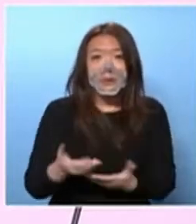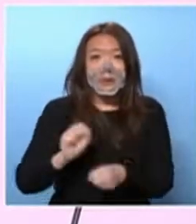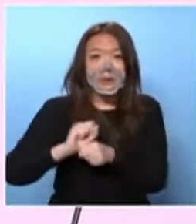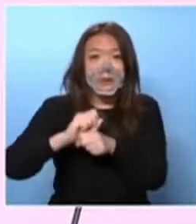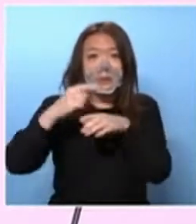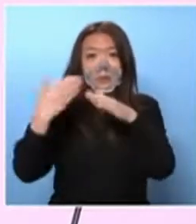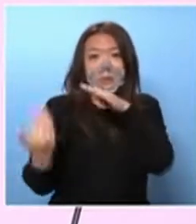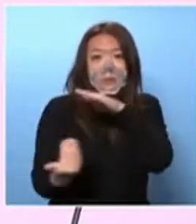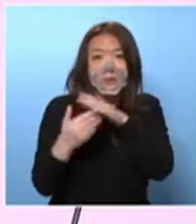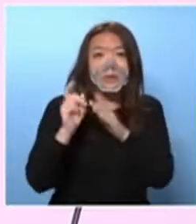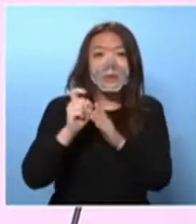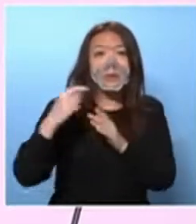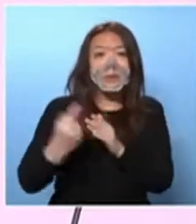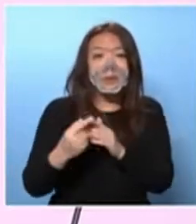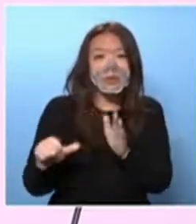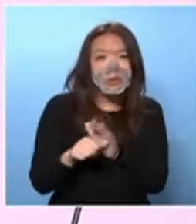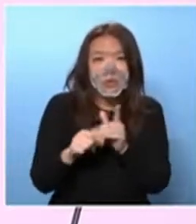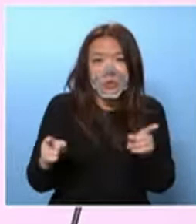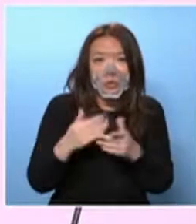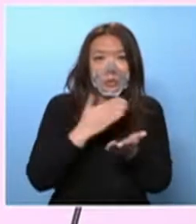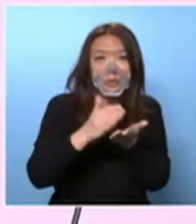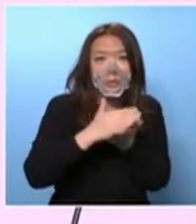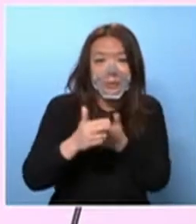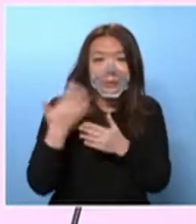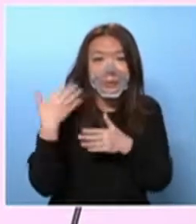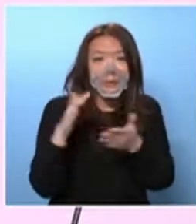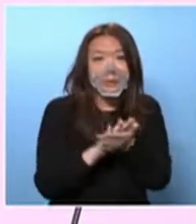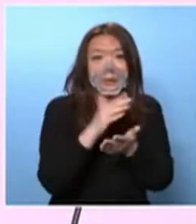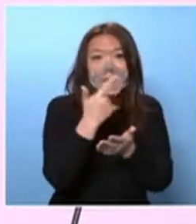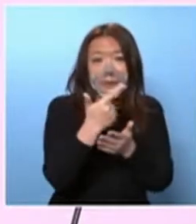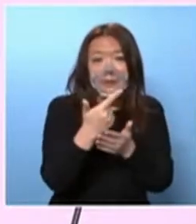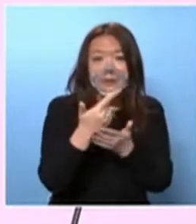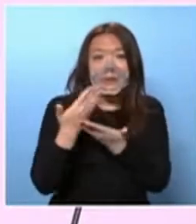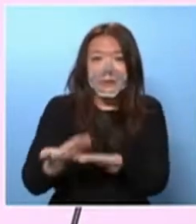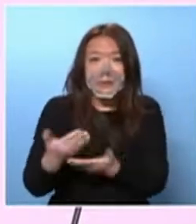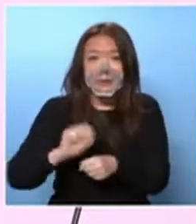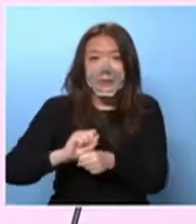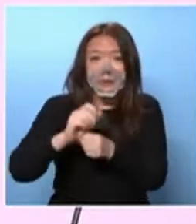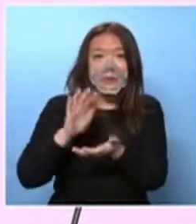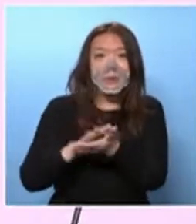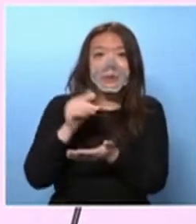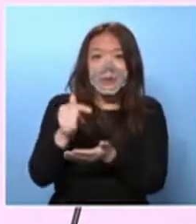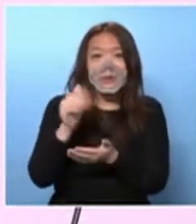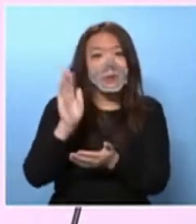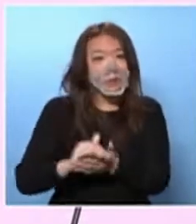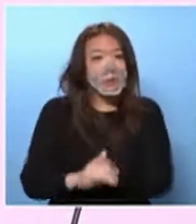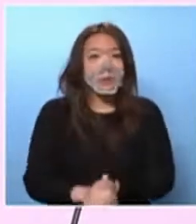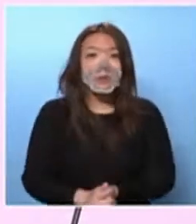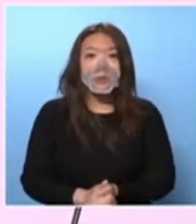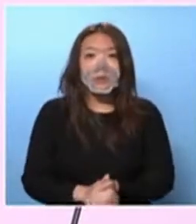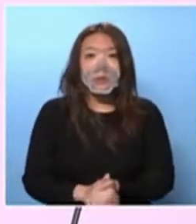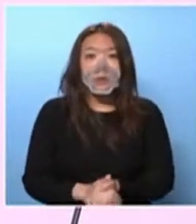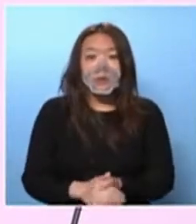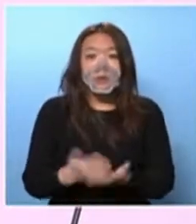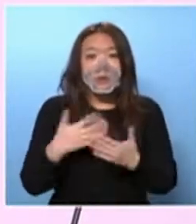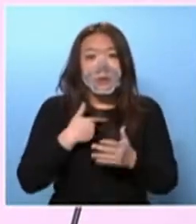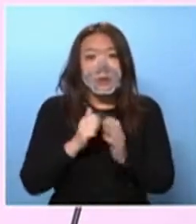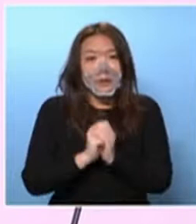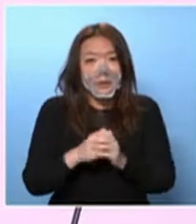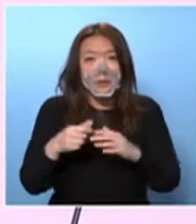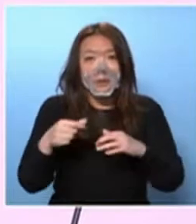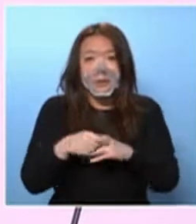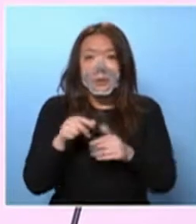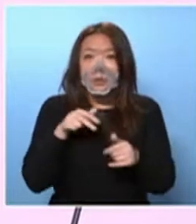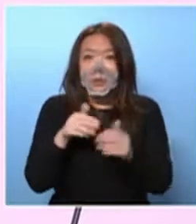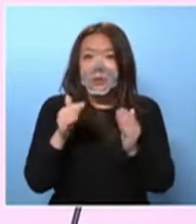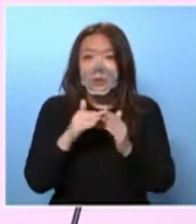for 27 months, with the loan ceiling raised from $6 million to $9 million, and by extending the maximum repayment period